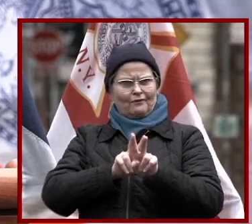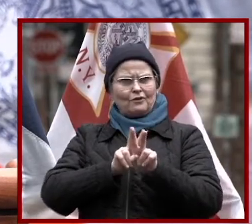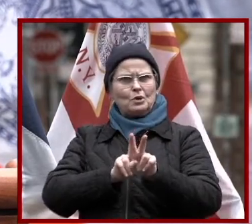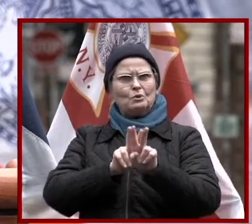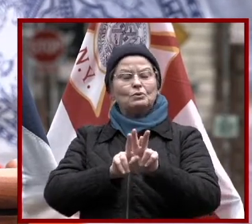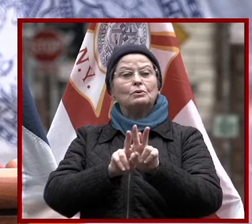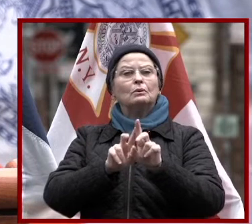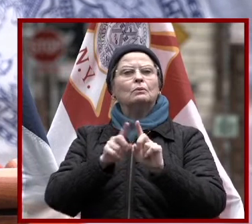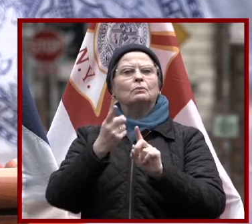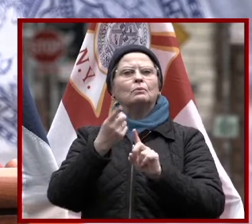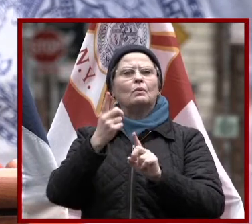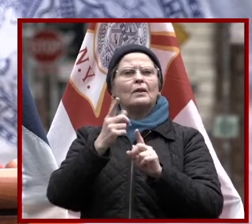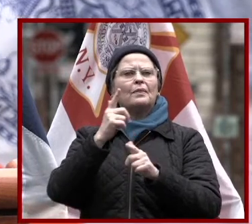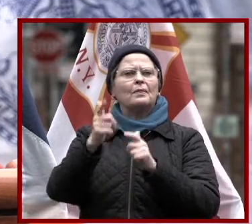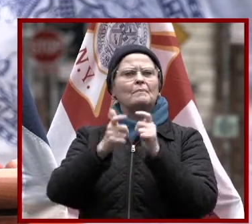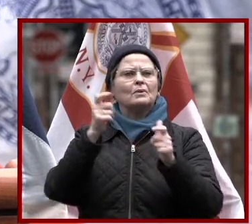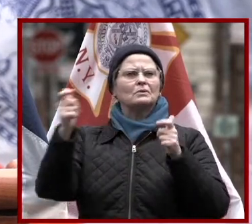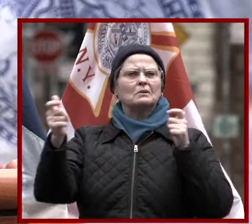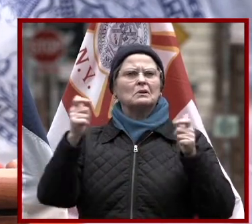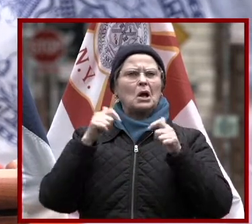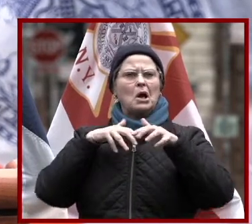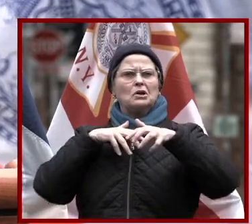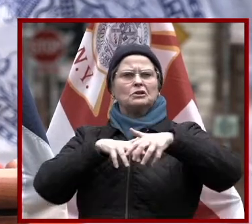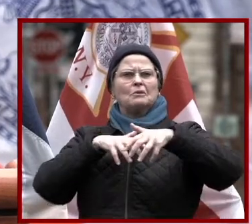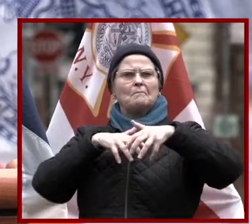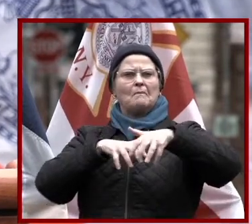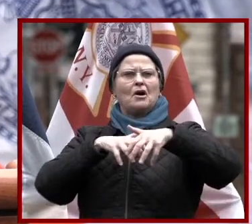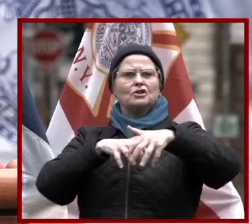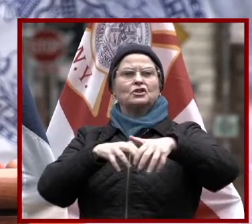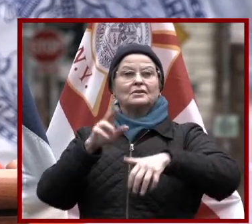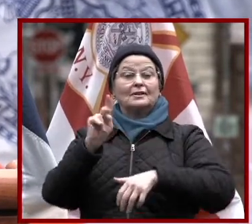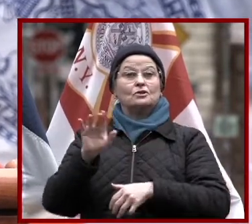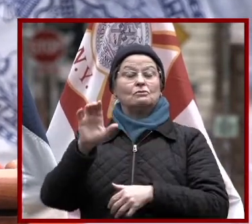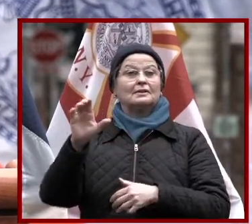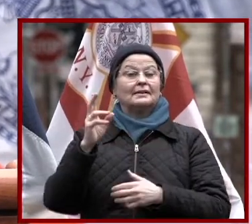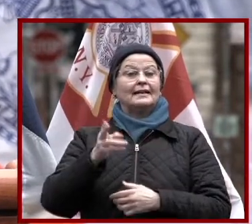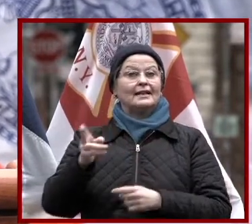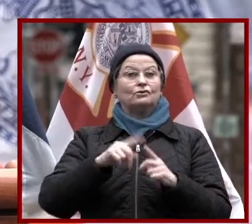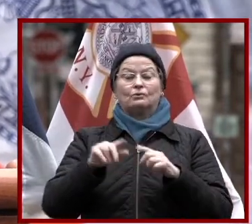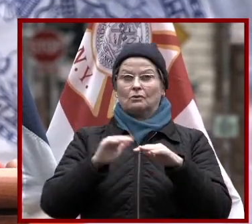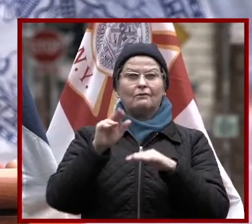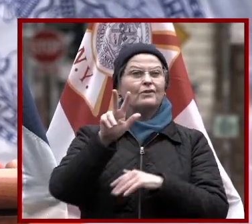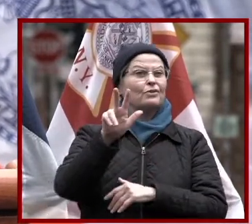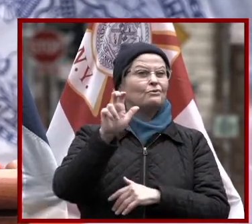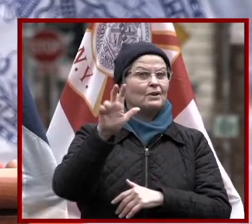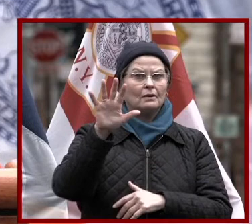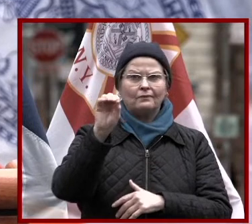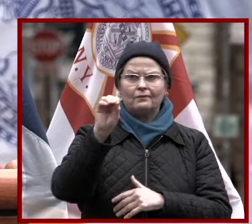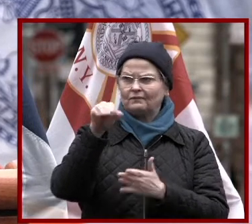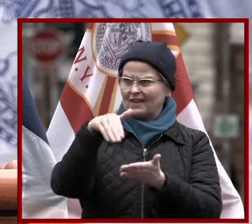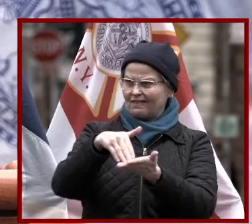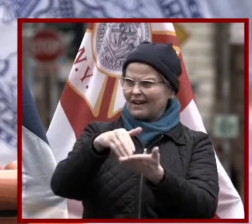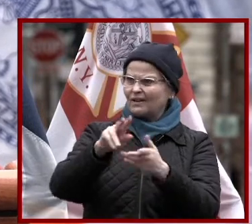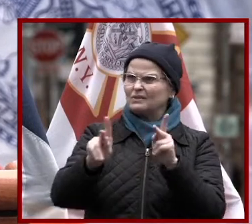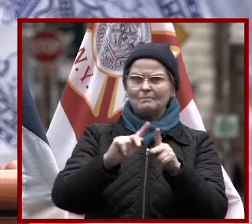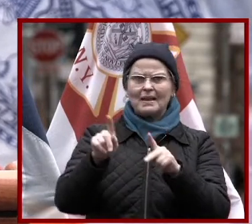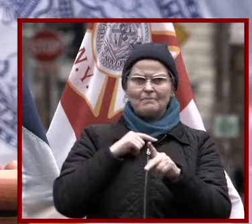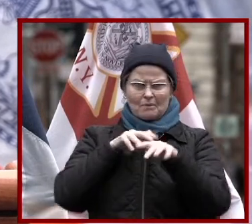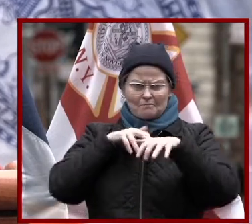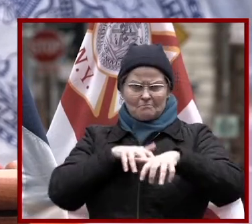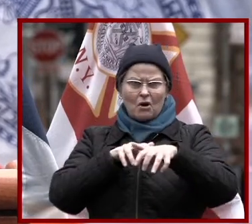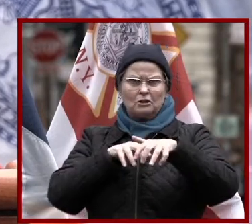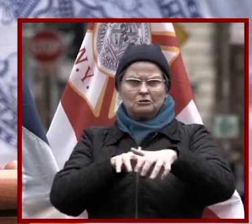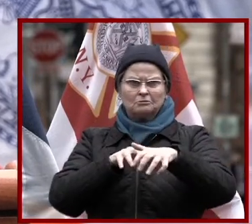largest marches in New York City history. Over 350,000 people came out to march to demand that this would not happen